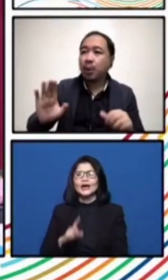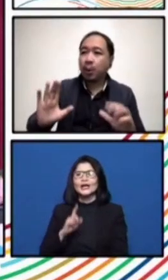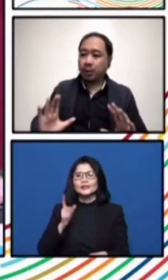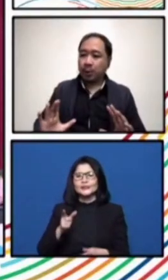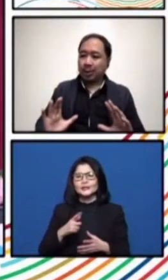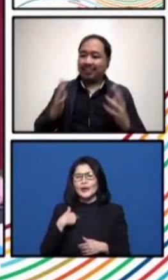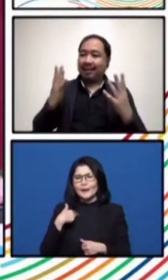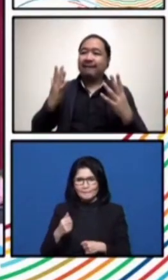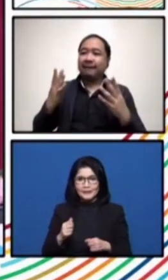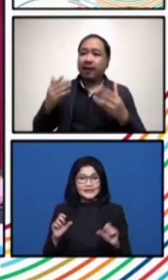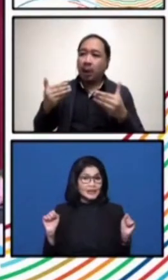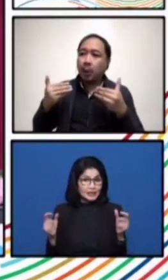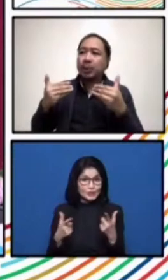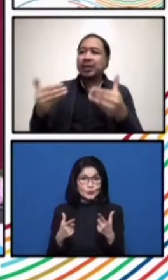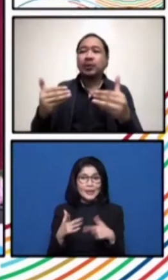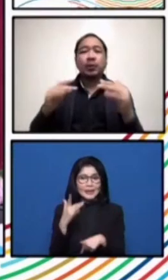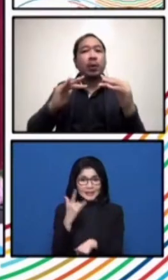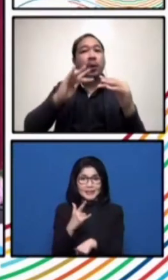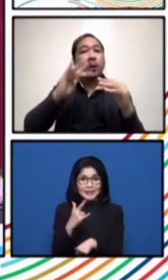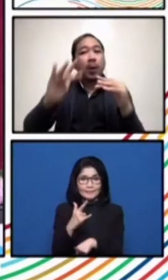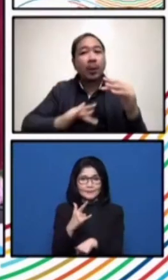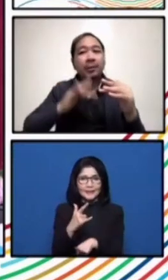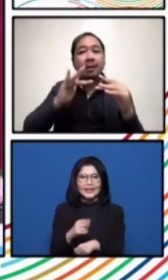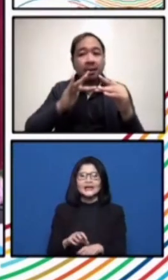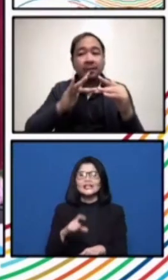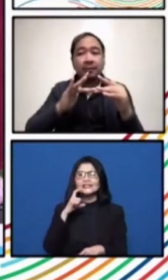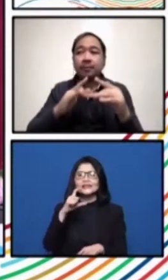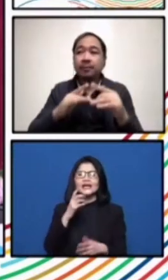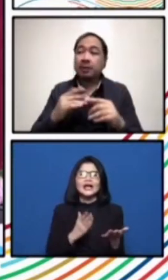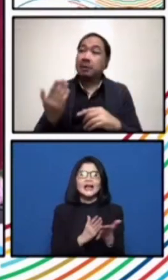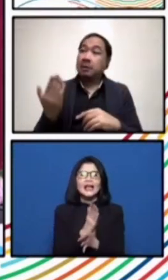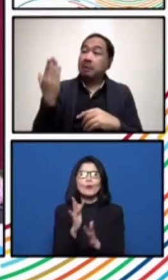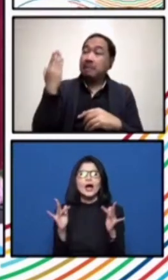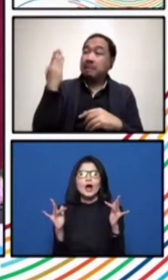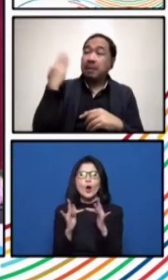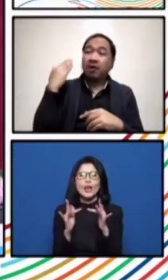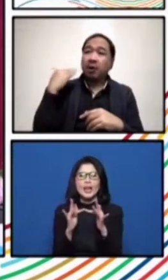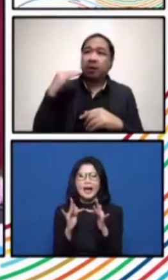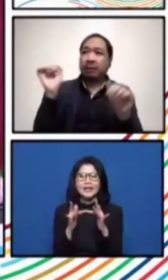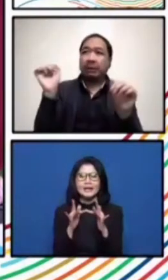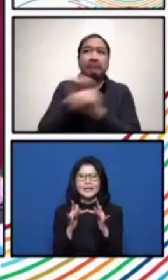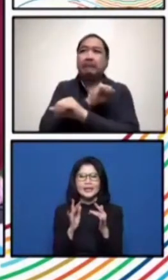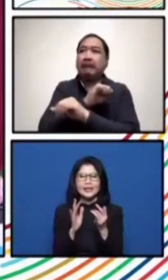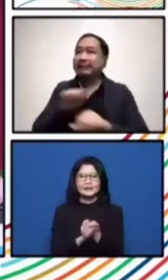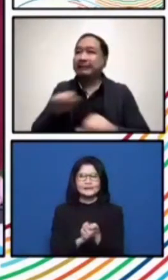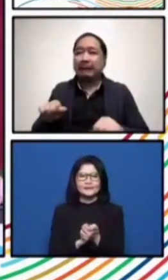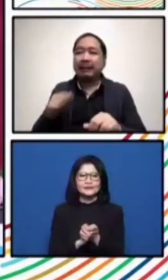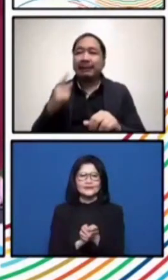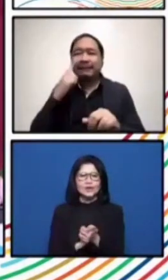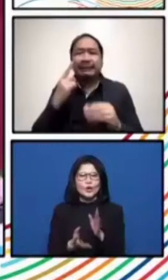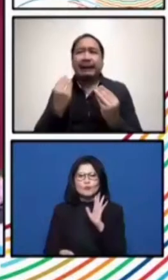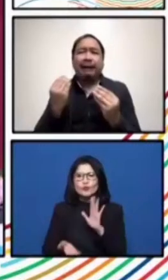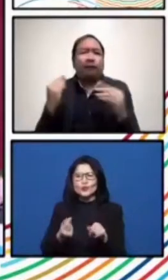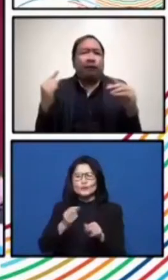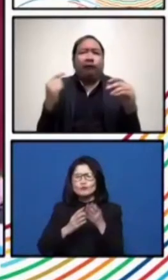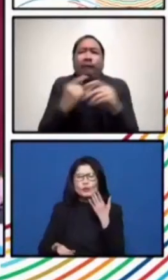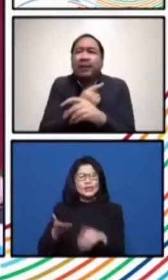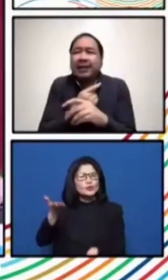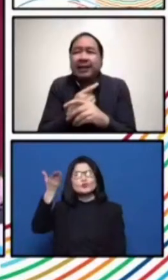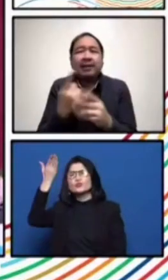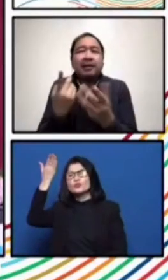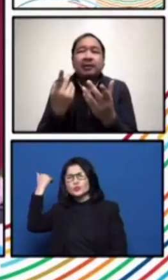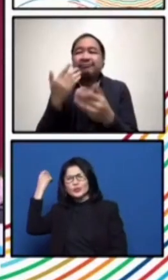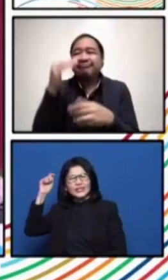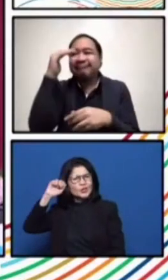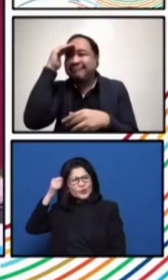online previously they might find it difficult to get a taxi